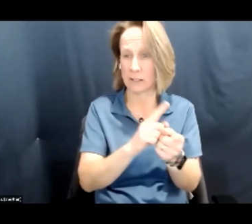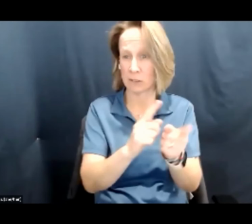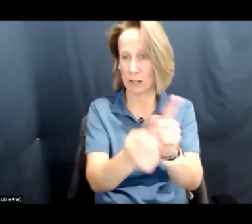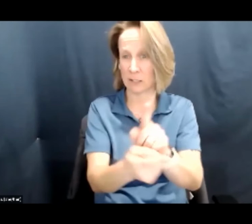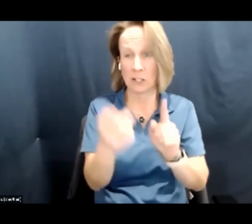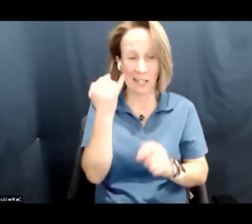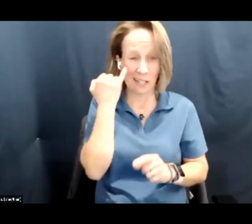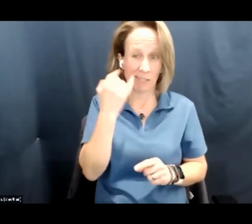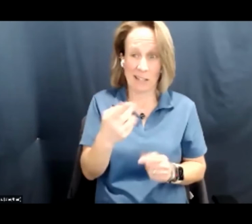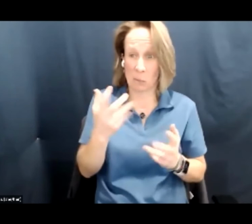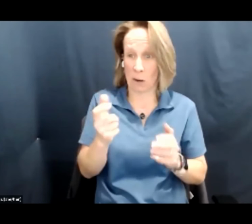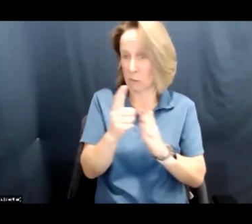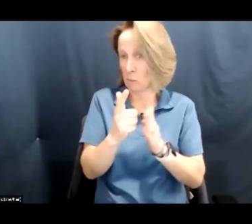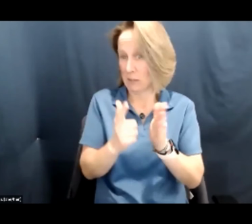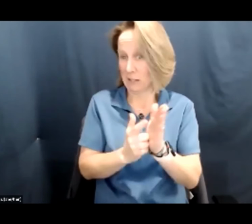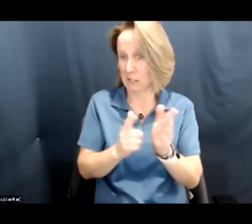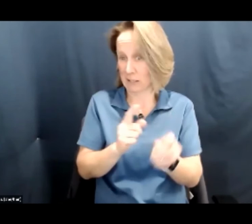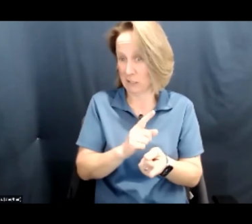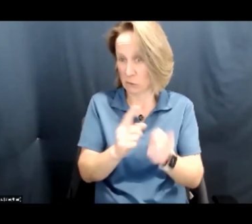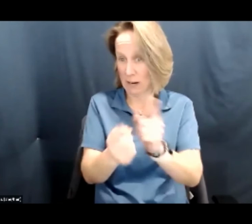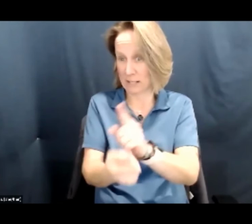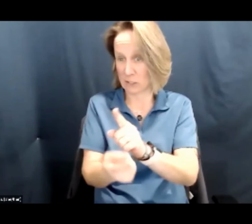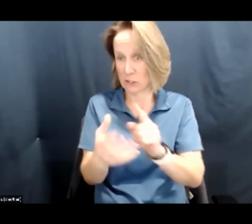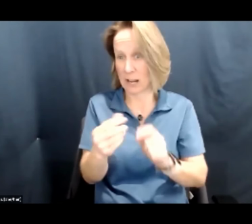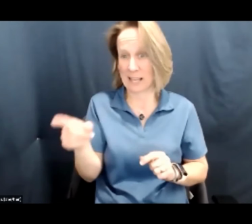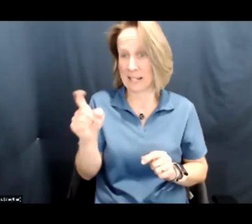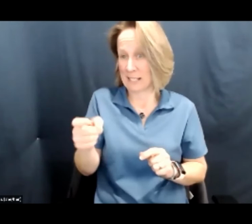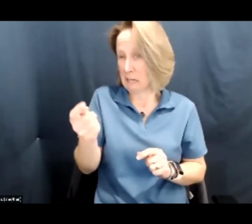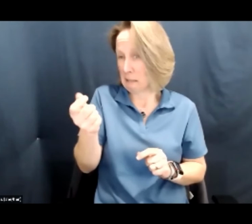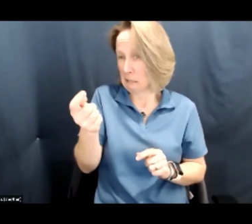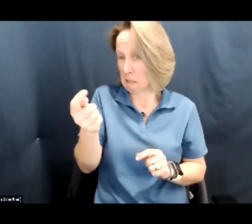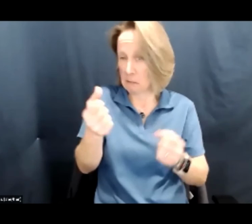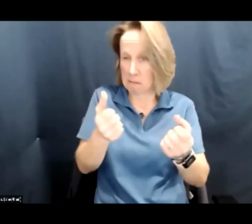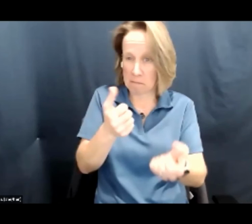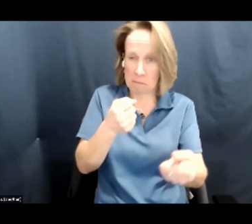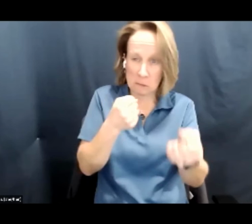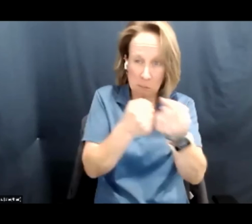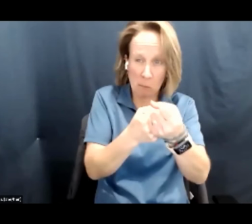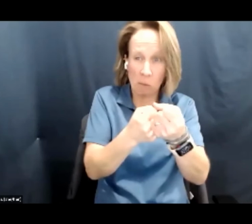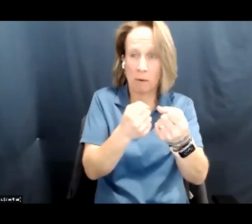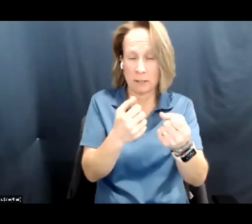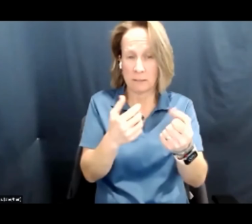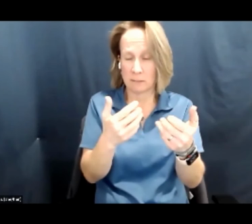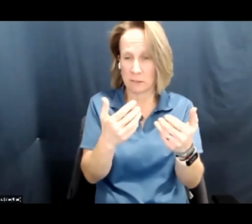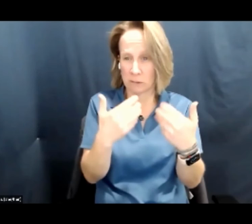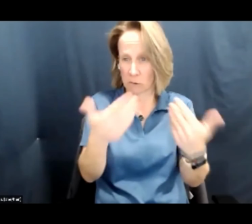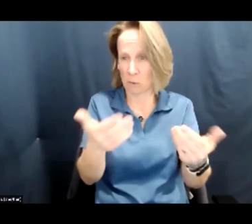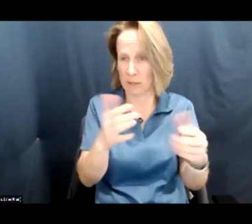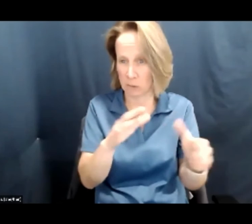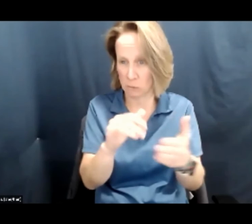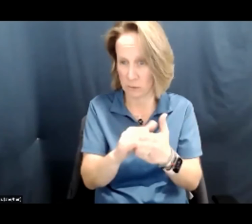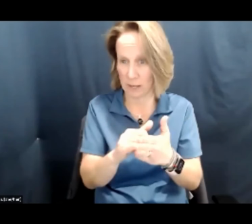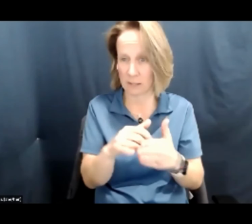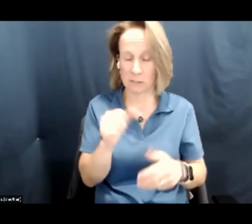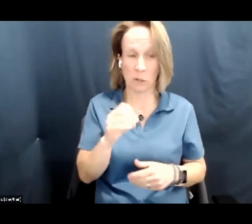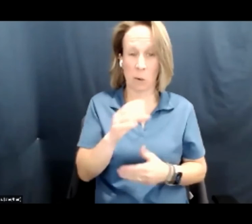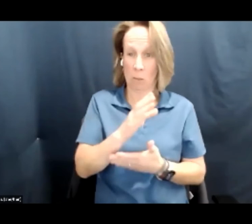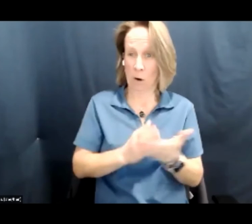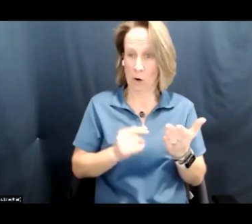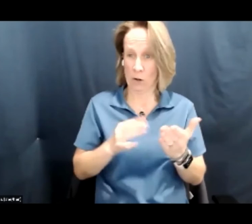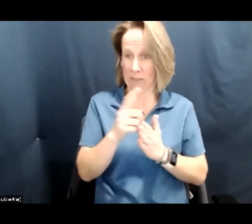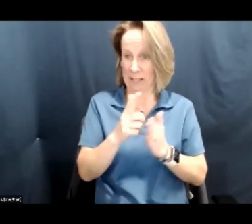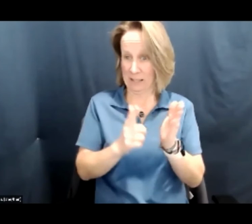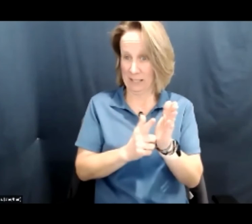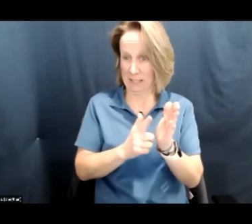transition and they just need a little bit of support to be able to do that. And so we can as part of our legal advocacy, we can help